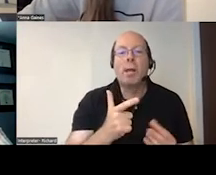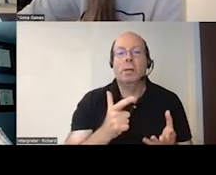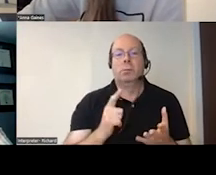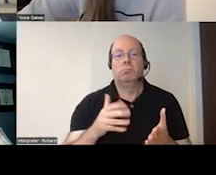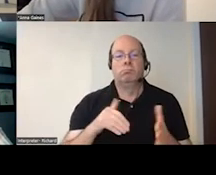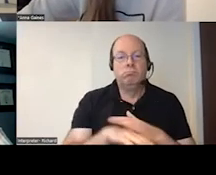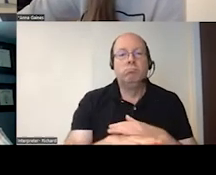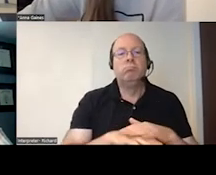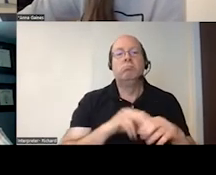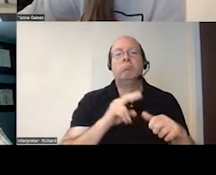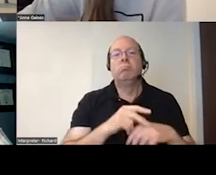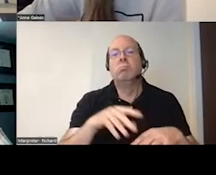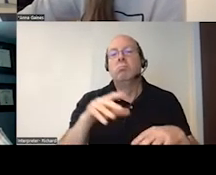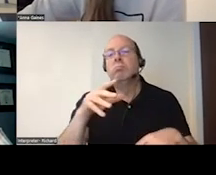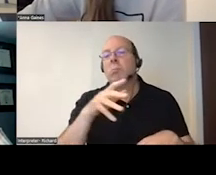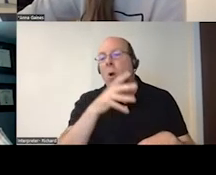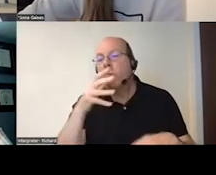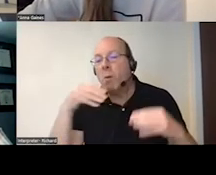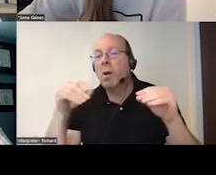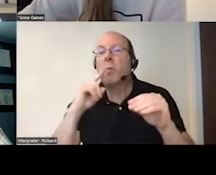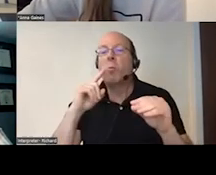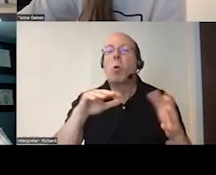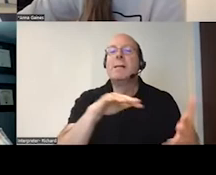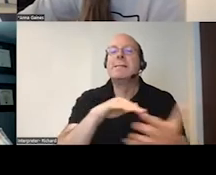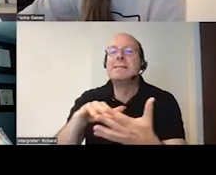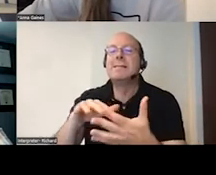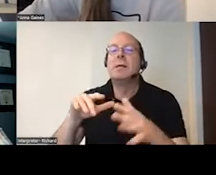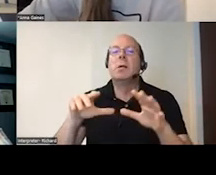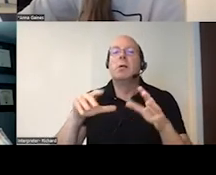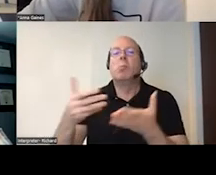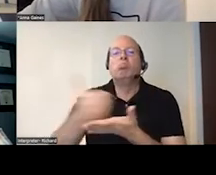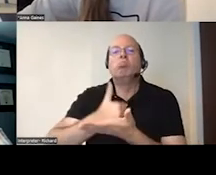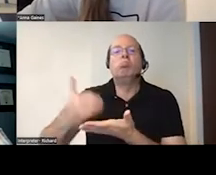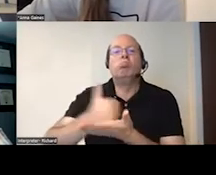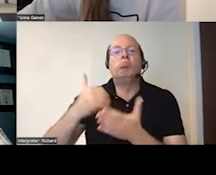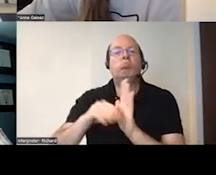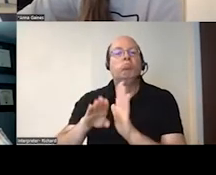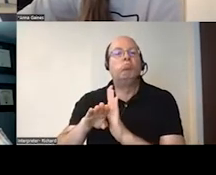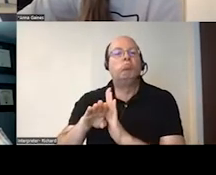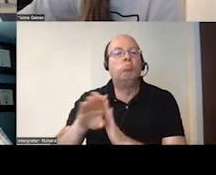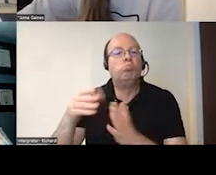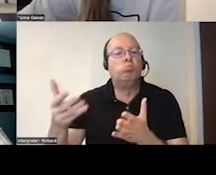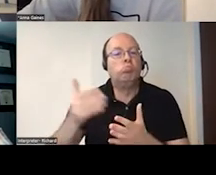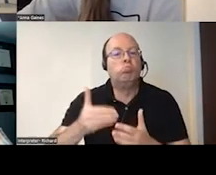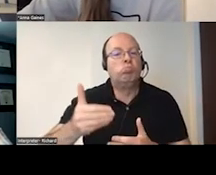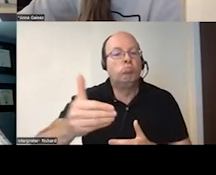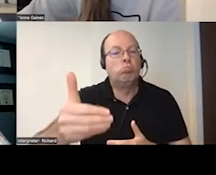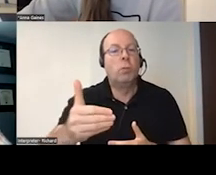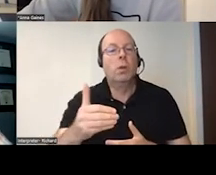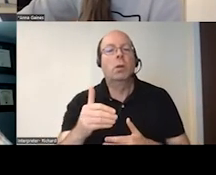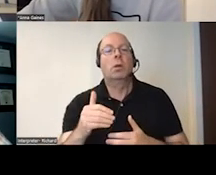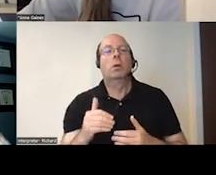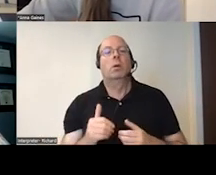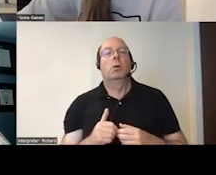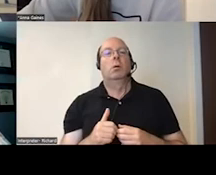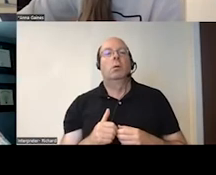employing like using farmers markets for steady revenue. I think it took us about the difference